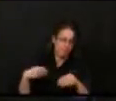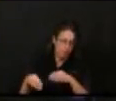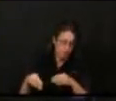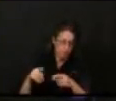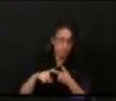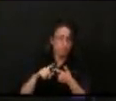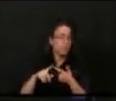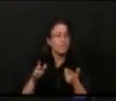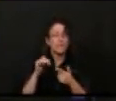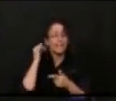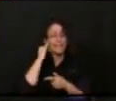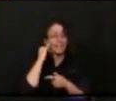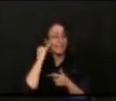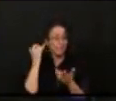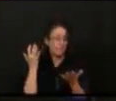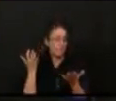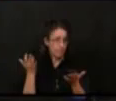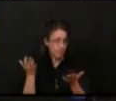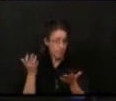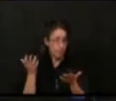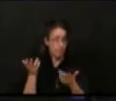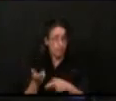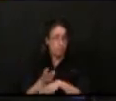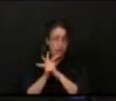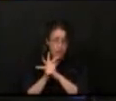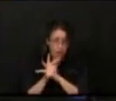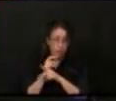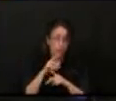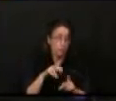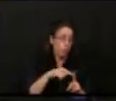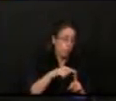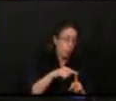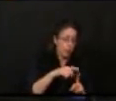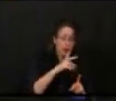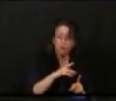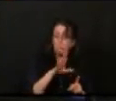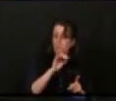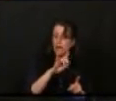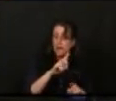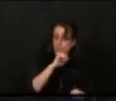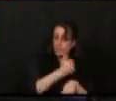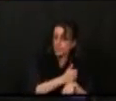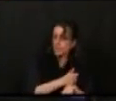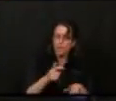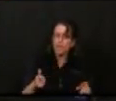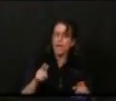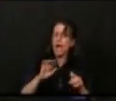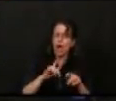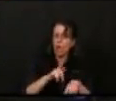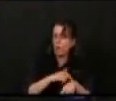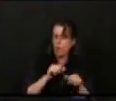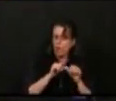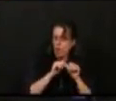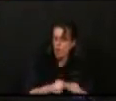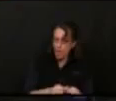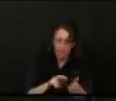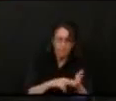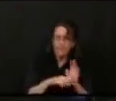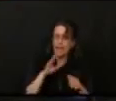How long are we going to be looking to borrow, over what period of time? So what type of payments are we going to